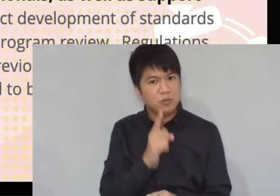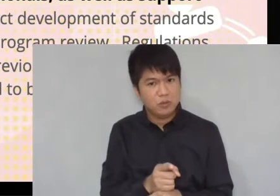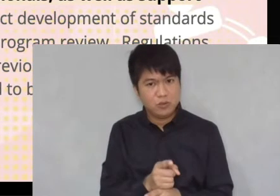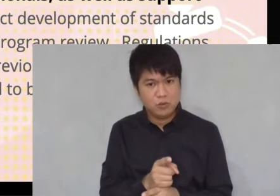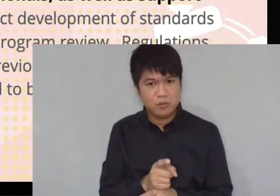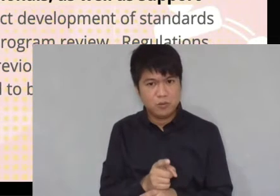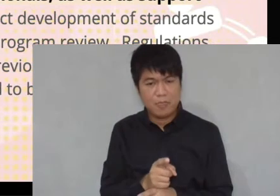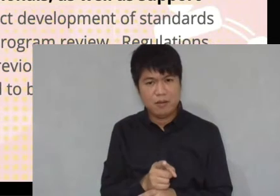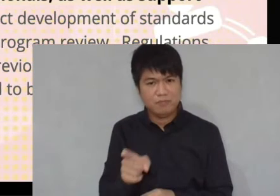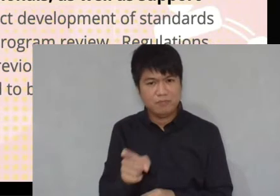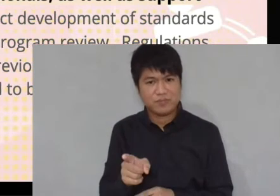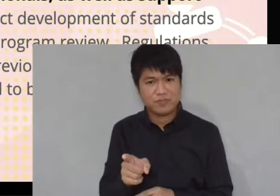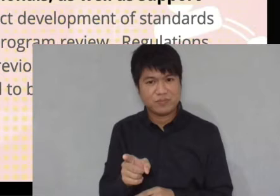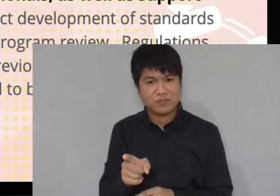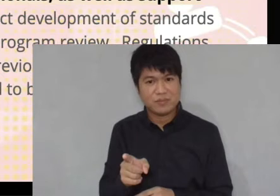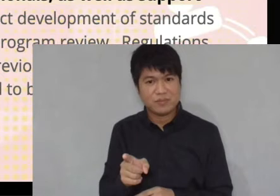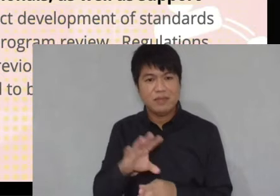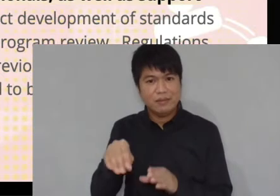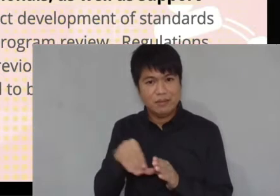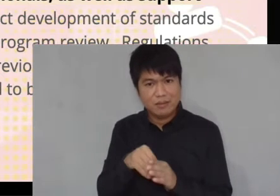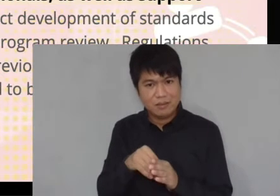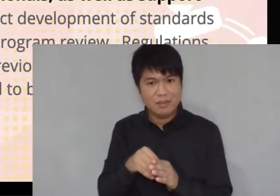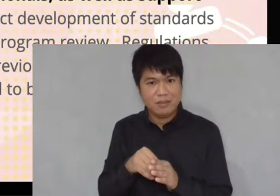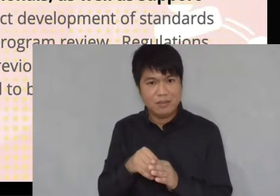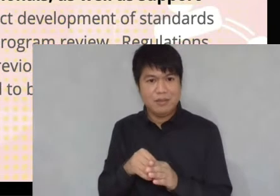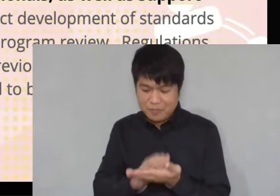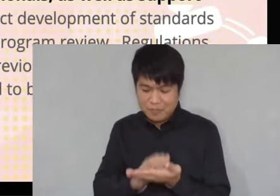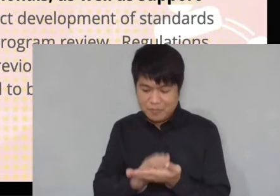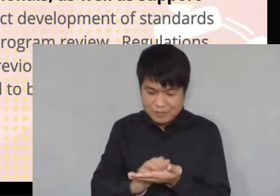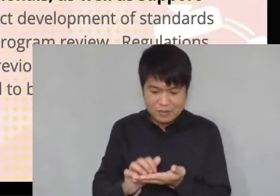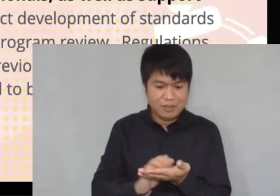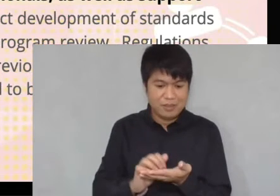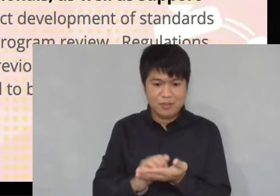have provisions to direct involvement of standards of practice, support for